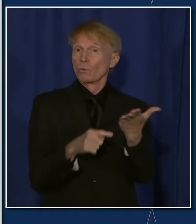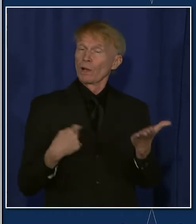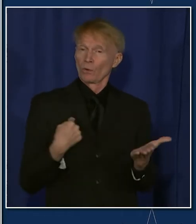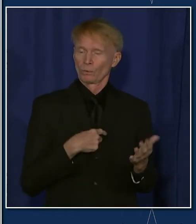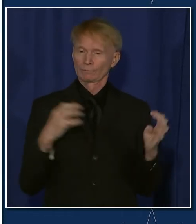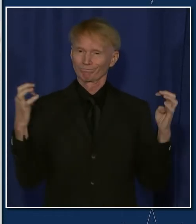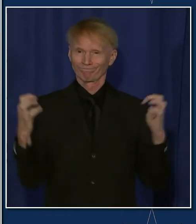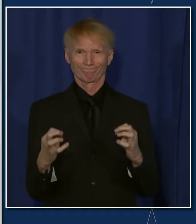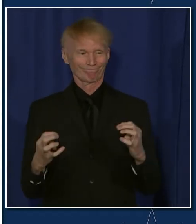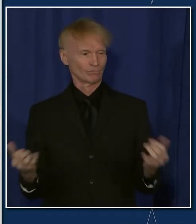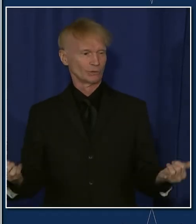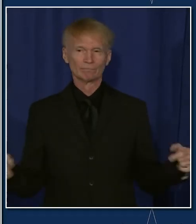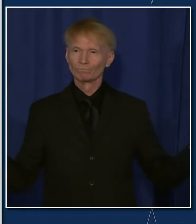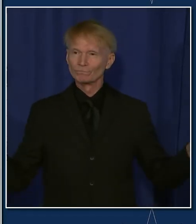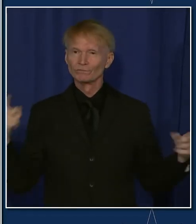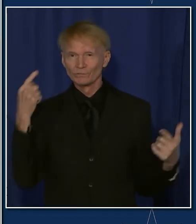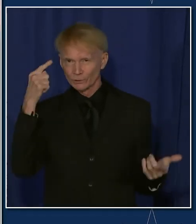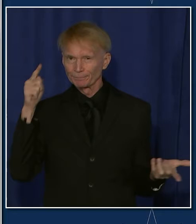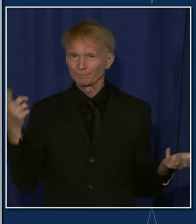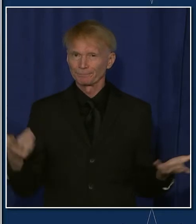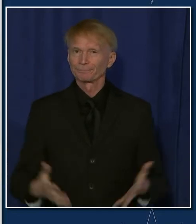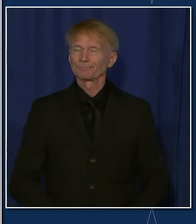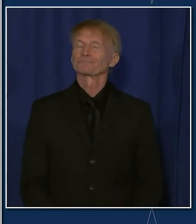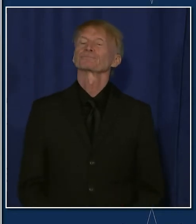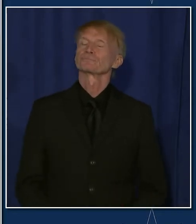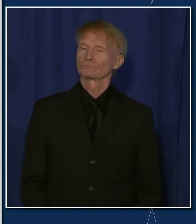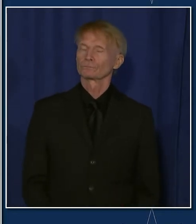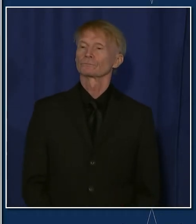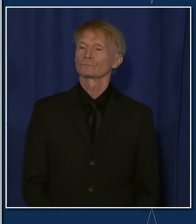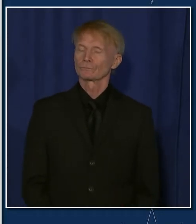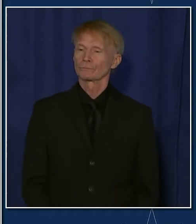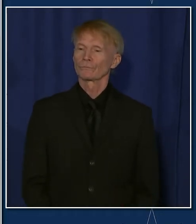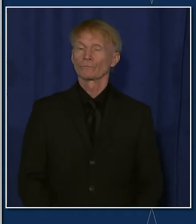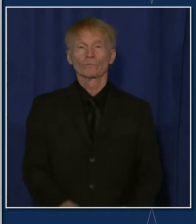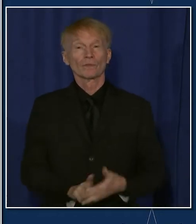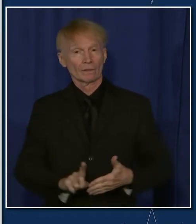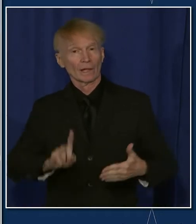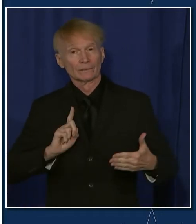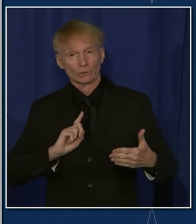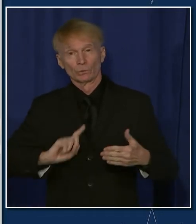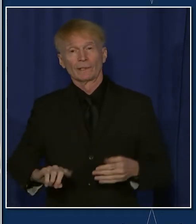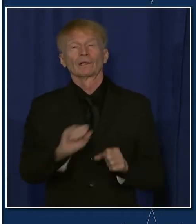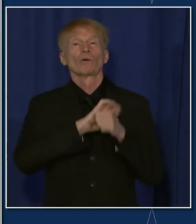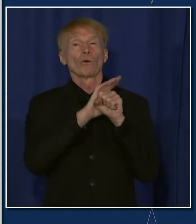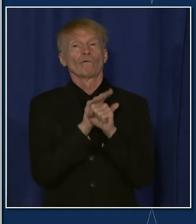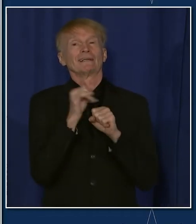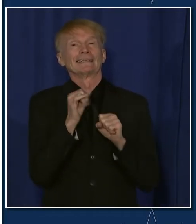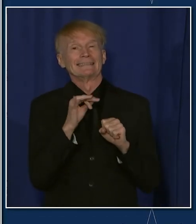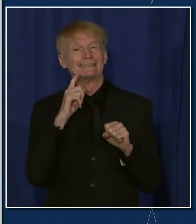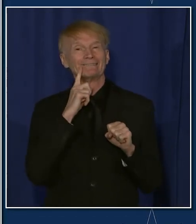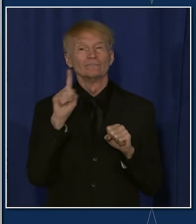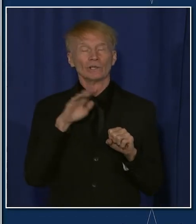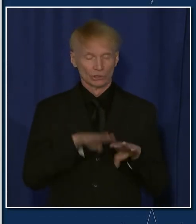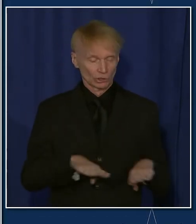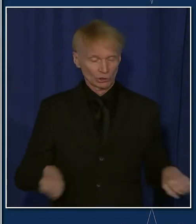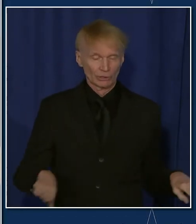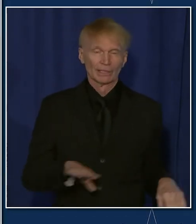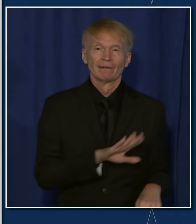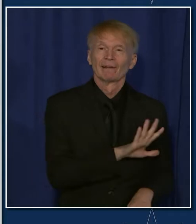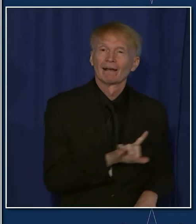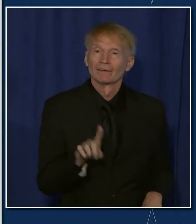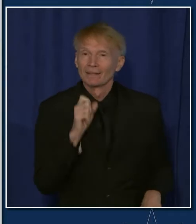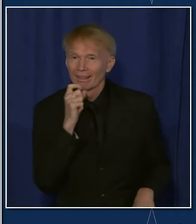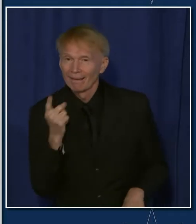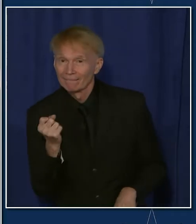to talk about. So last week, we launched the COVID-19 vaccine in kids ages 5 to